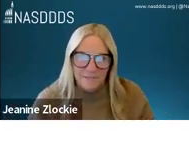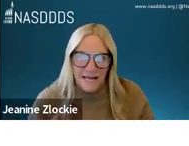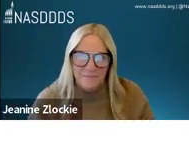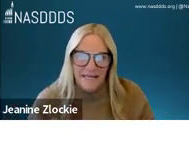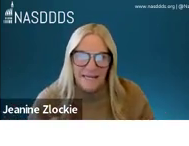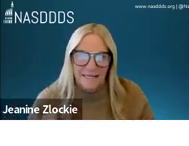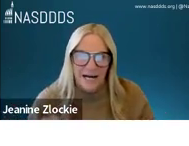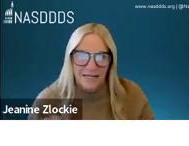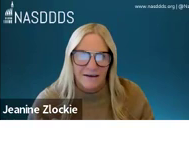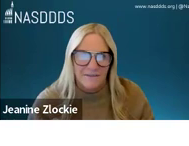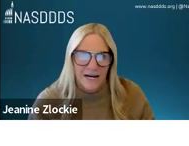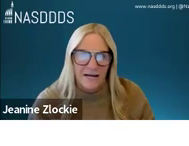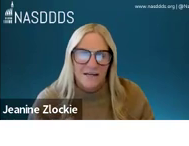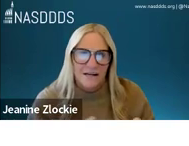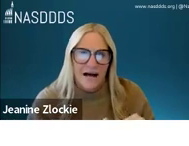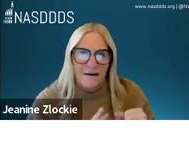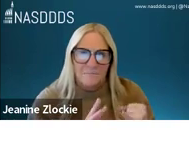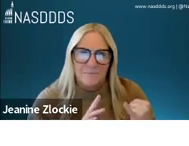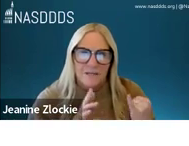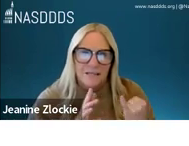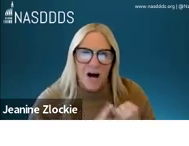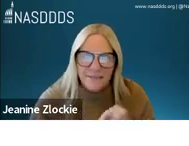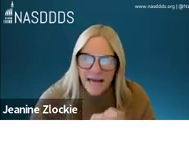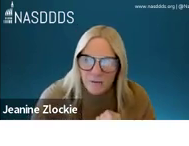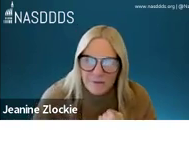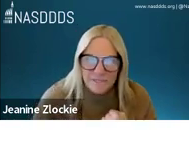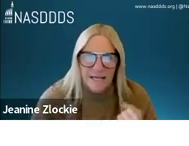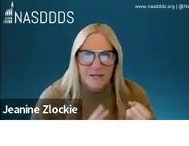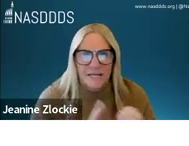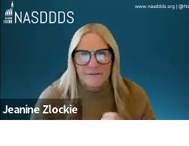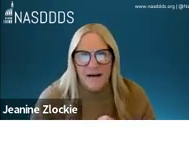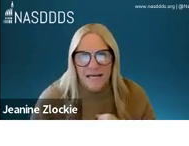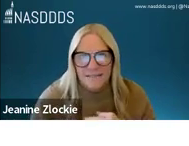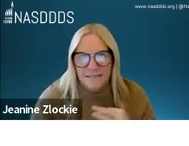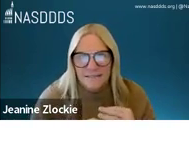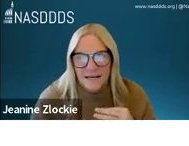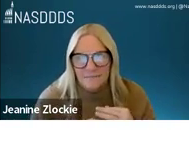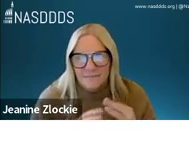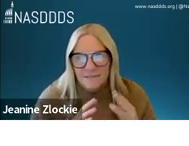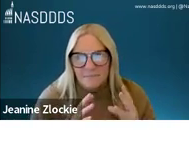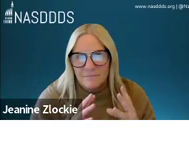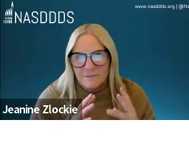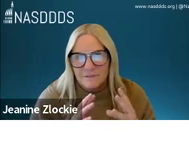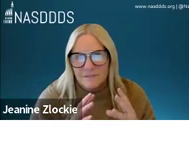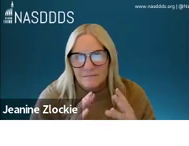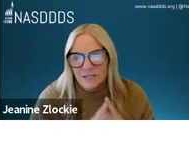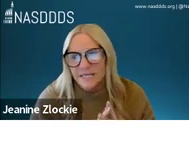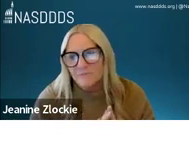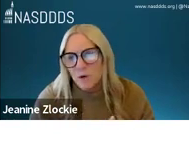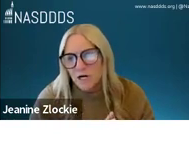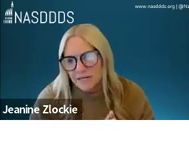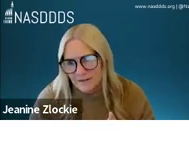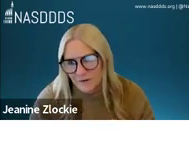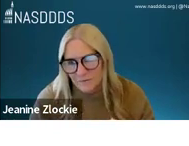information. I have the website medicaid.gov there. On that website, you're gonna find some